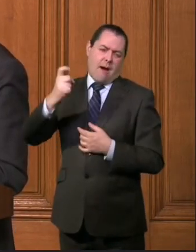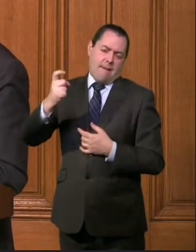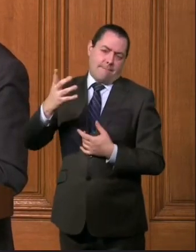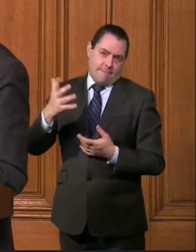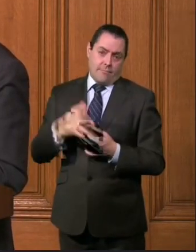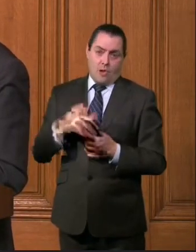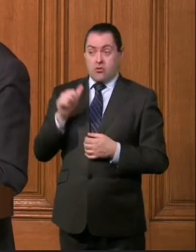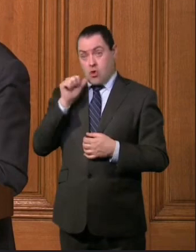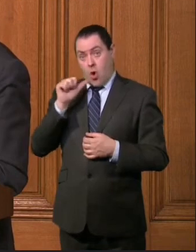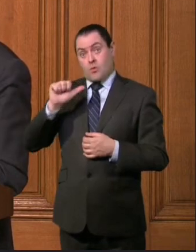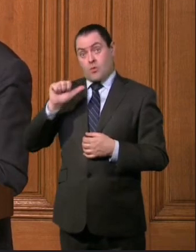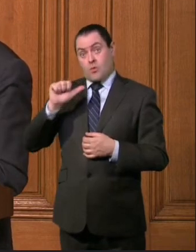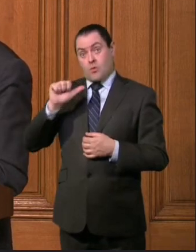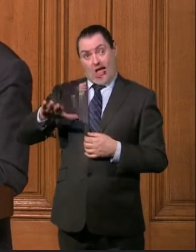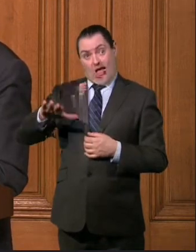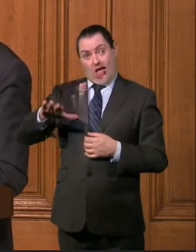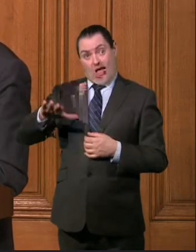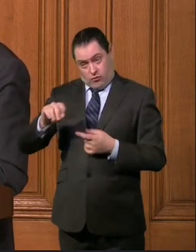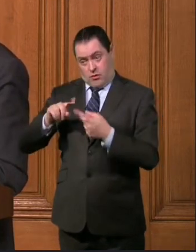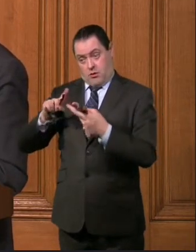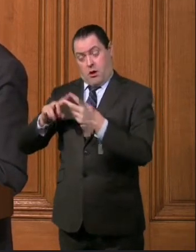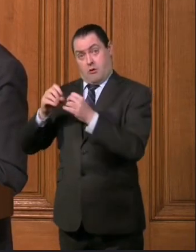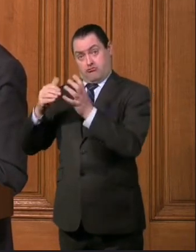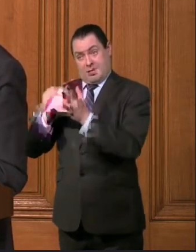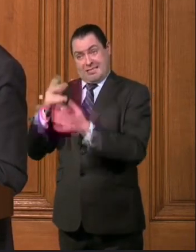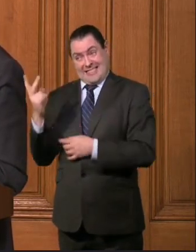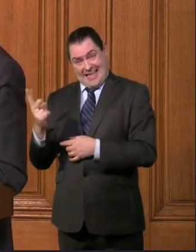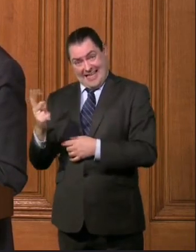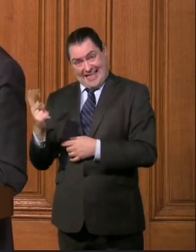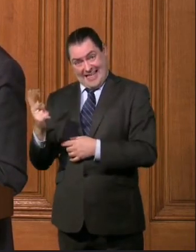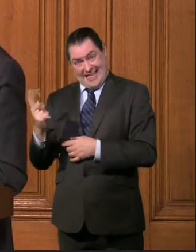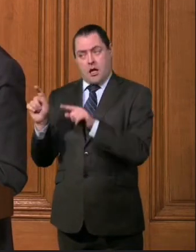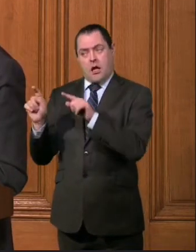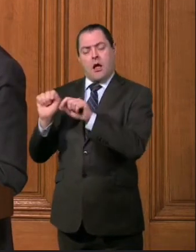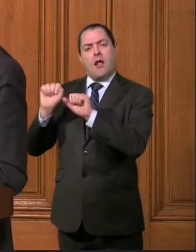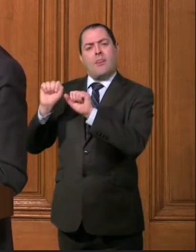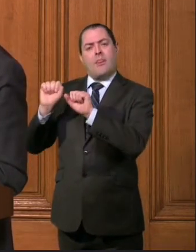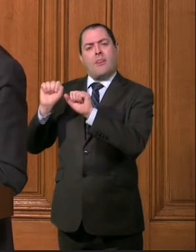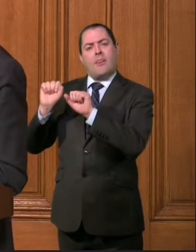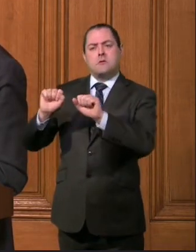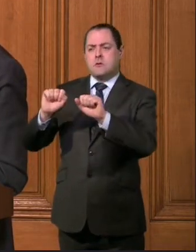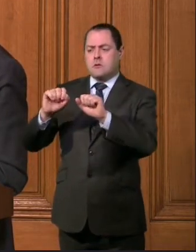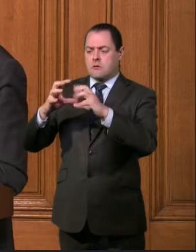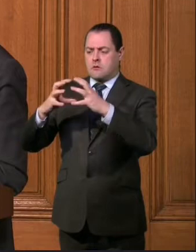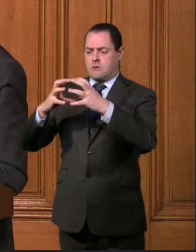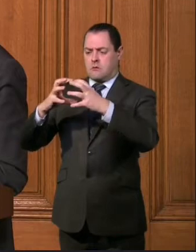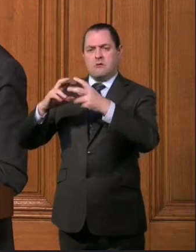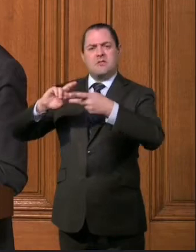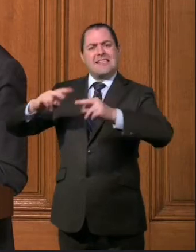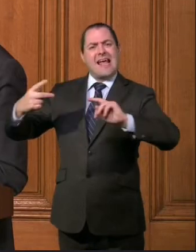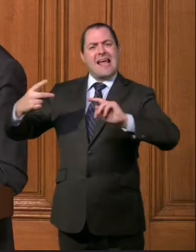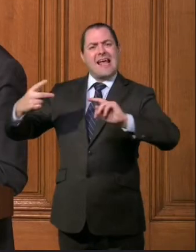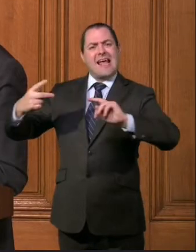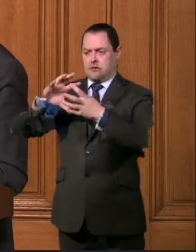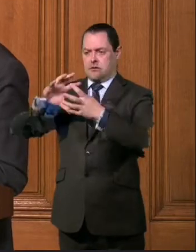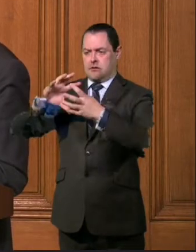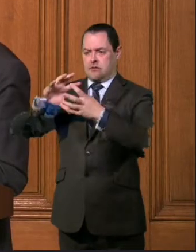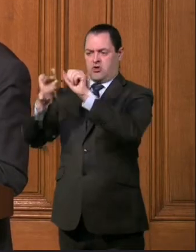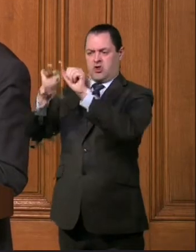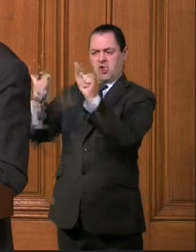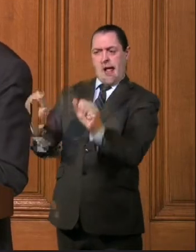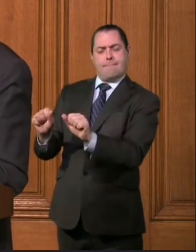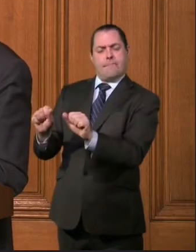more differences in shape, which might mean that they are recognised differently by antibodies, and therefore